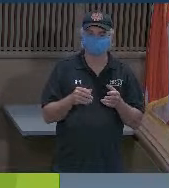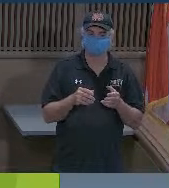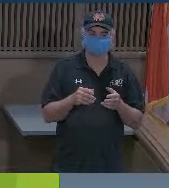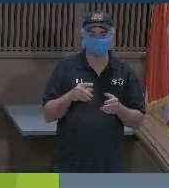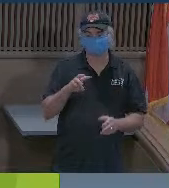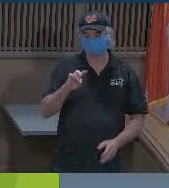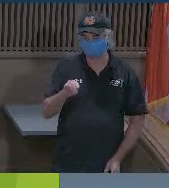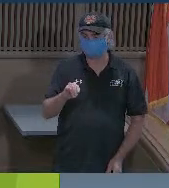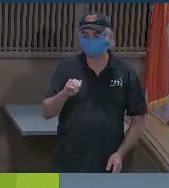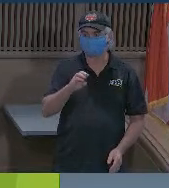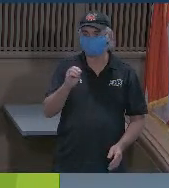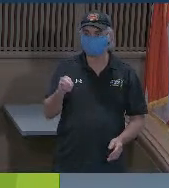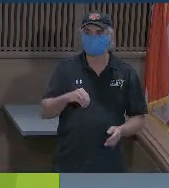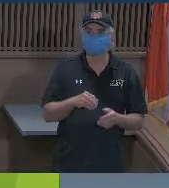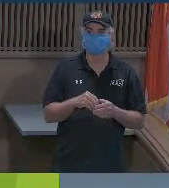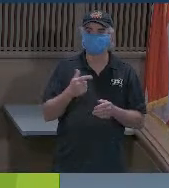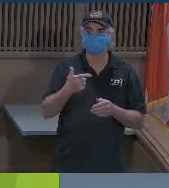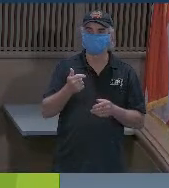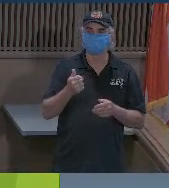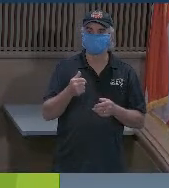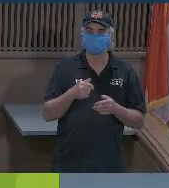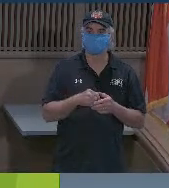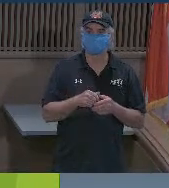the vaccination, Georgia is